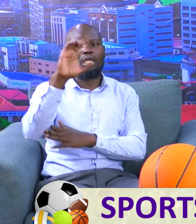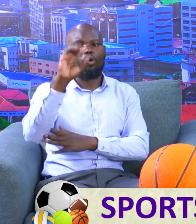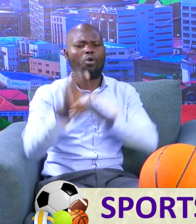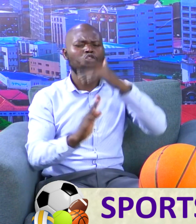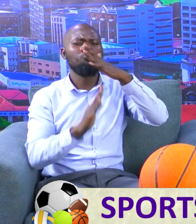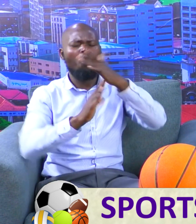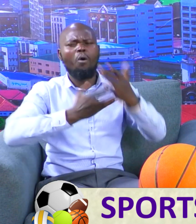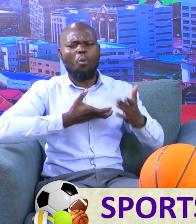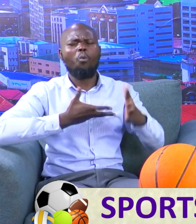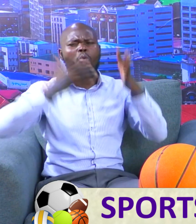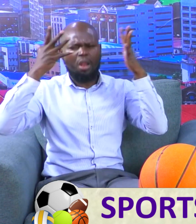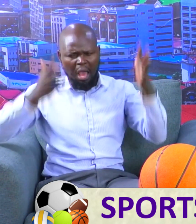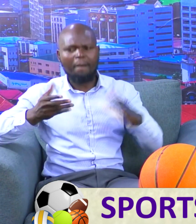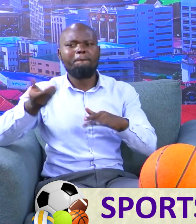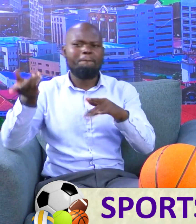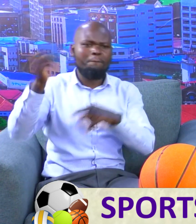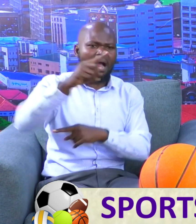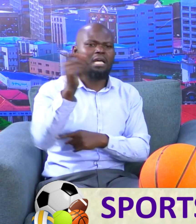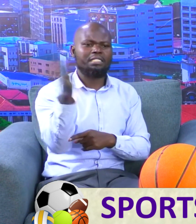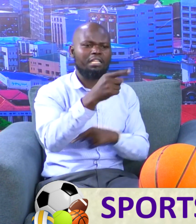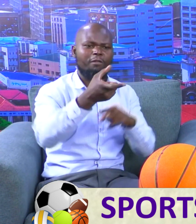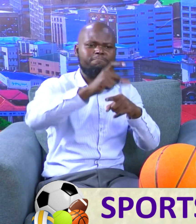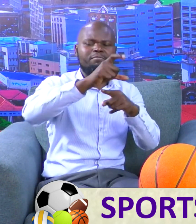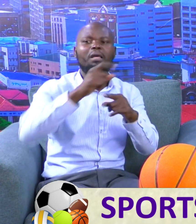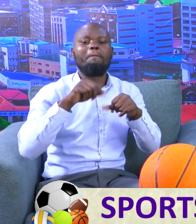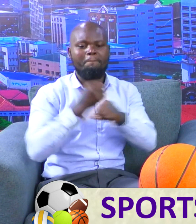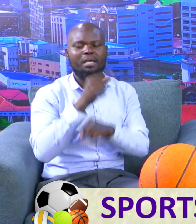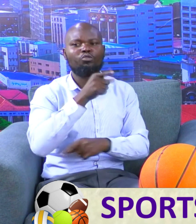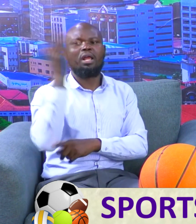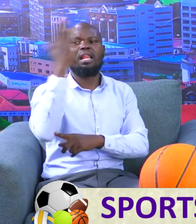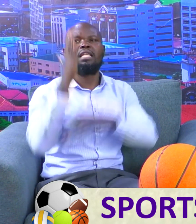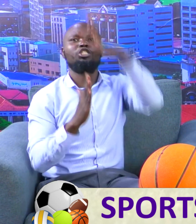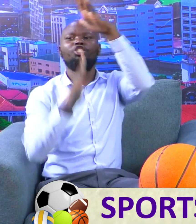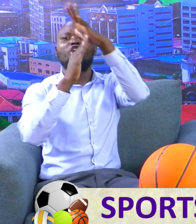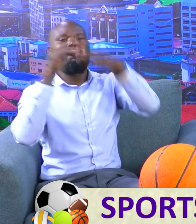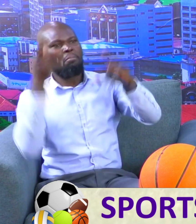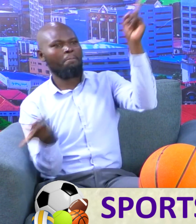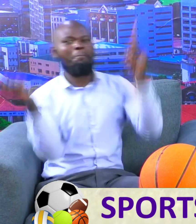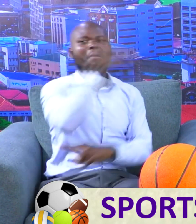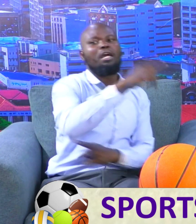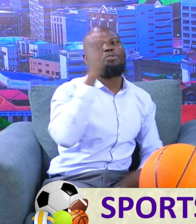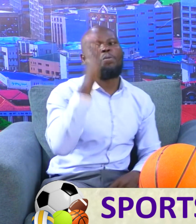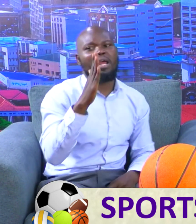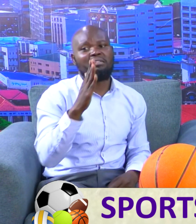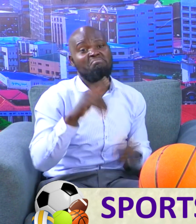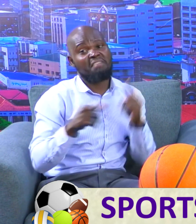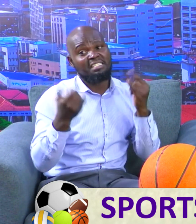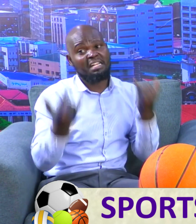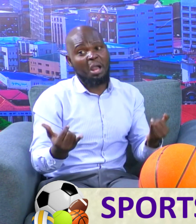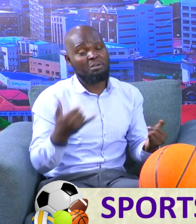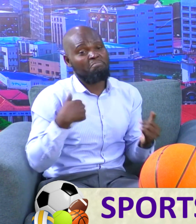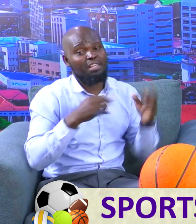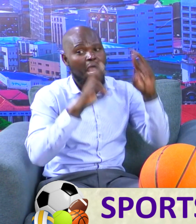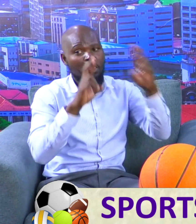that in the next season they're going to play, they work so hard that they come back